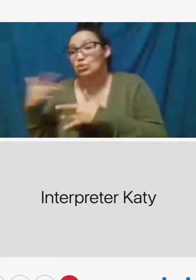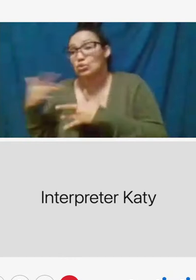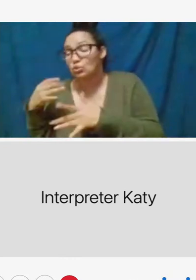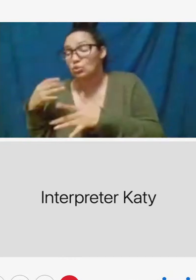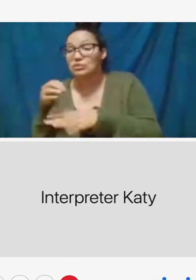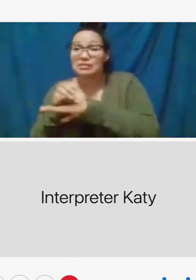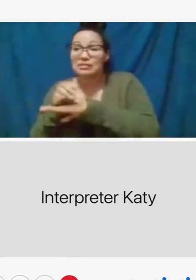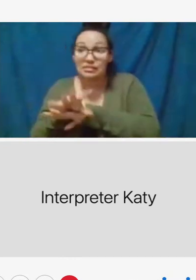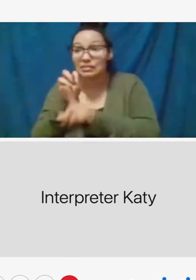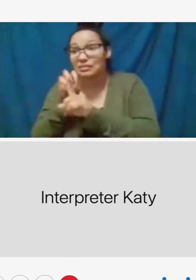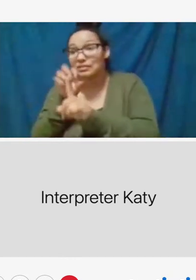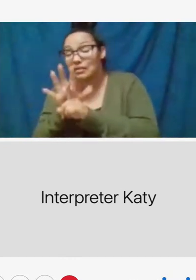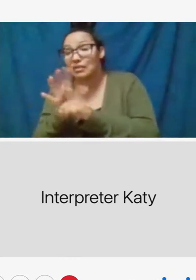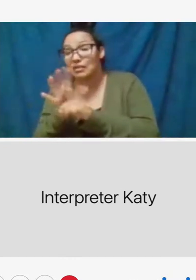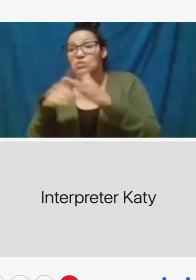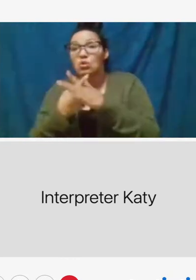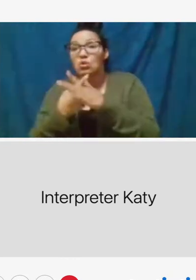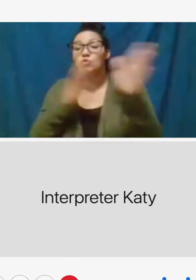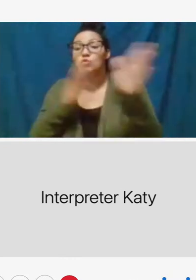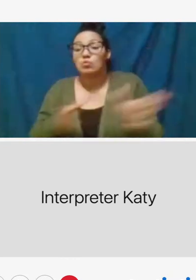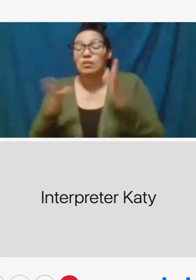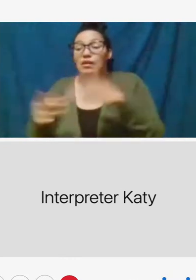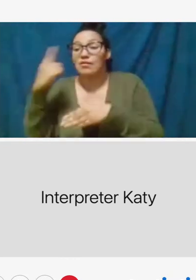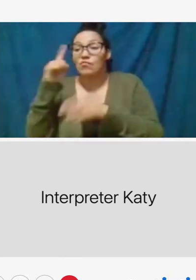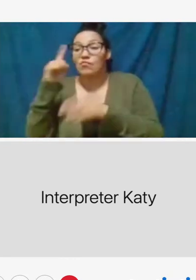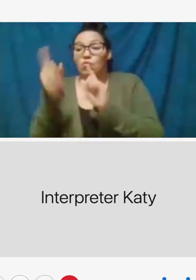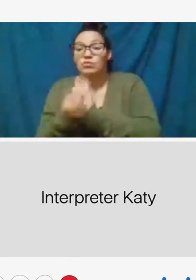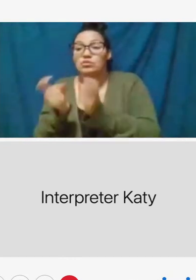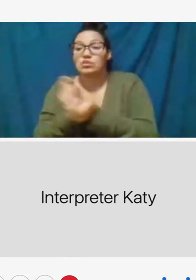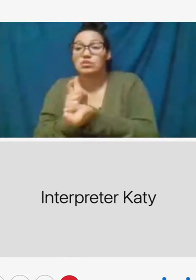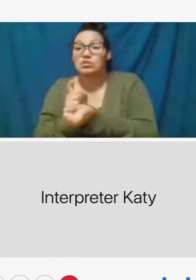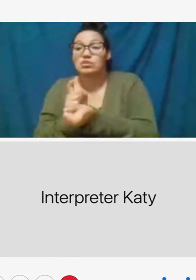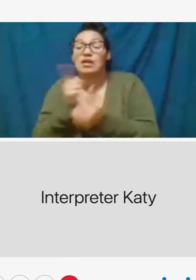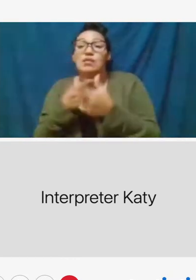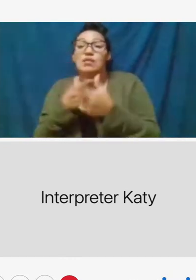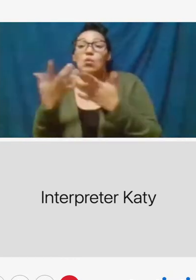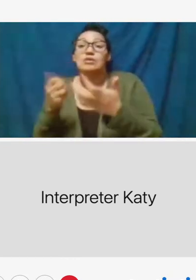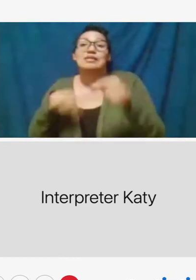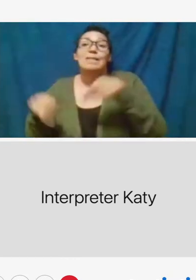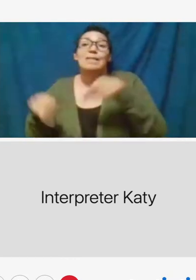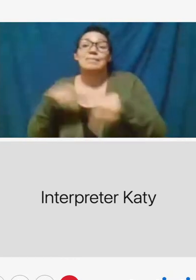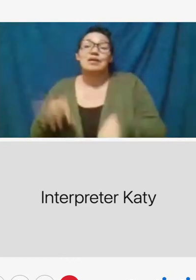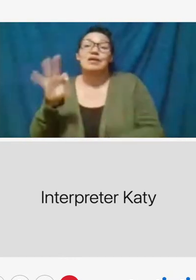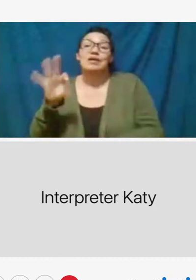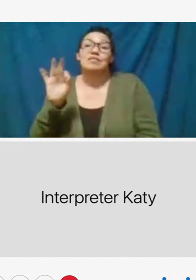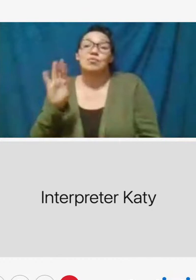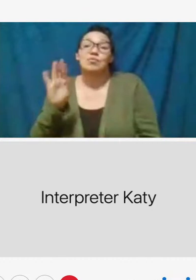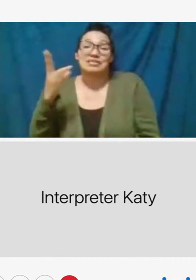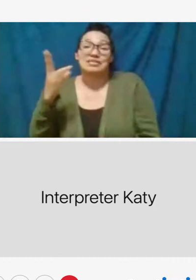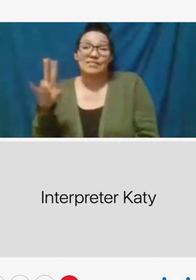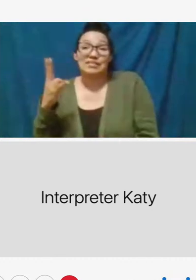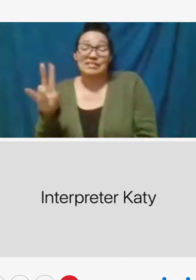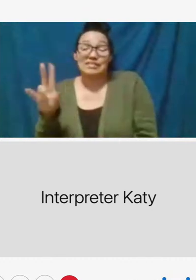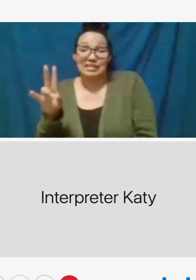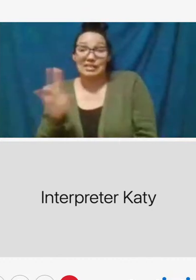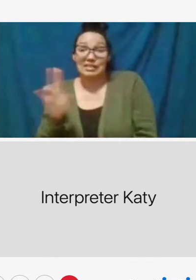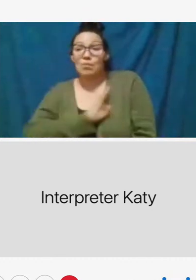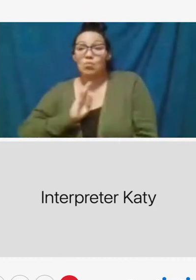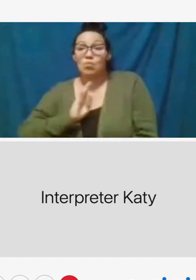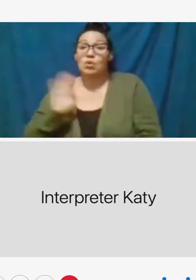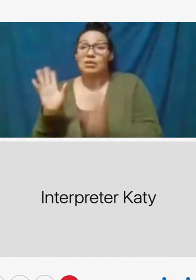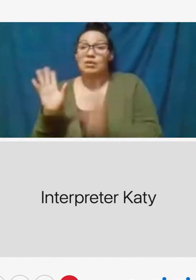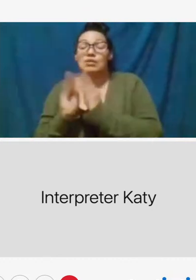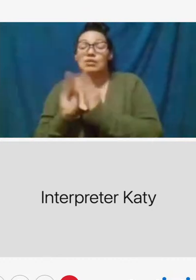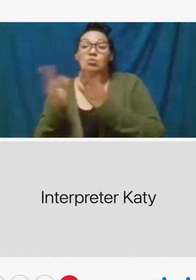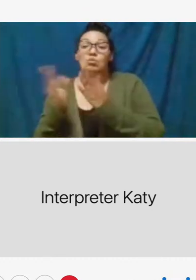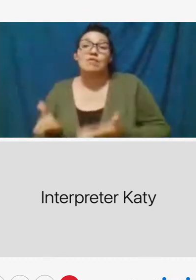changes and we'd really like to come back to you at the February 17th board meeting to provide some options for the board for consideration guidance